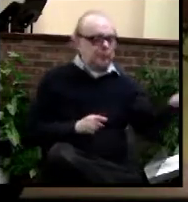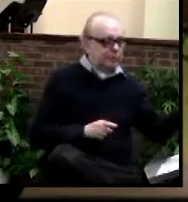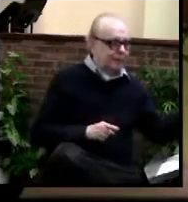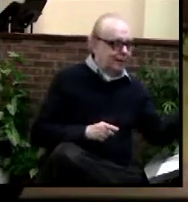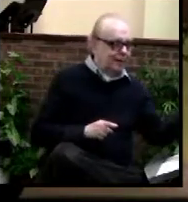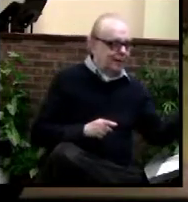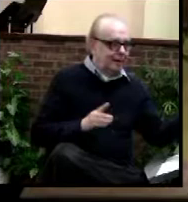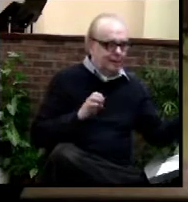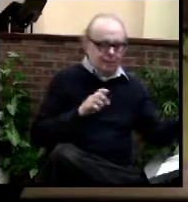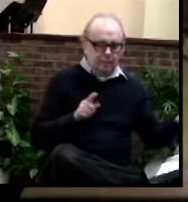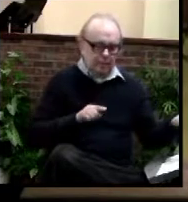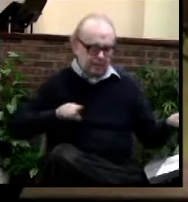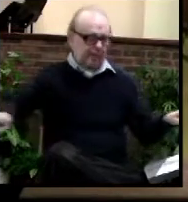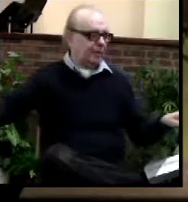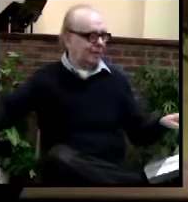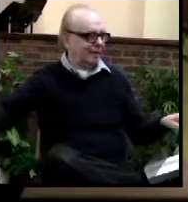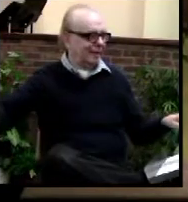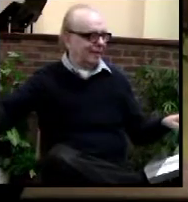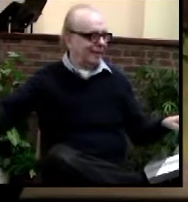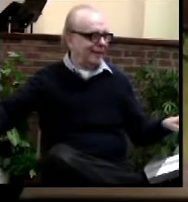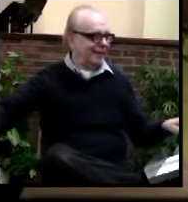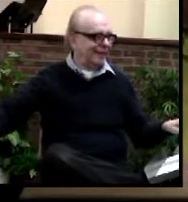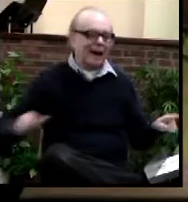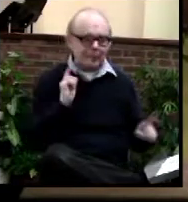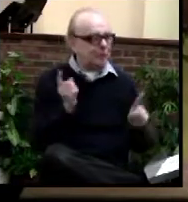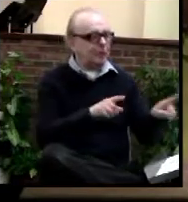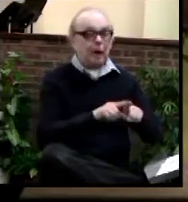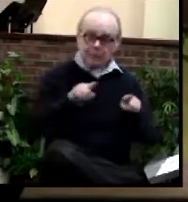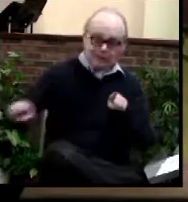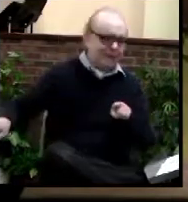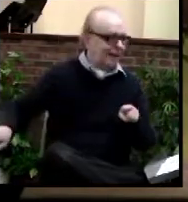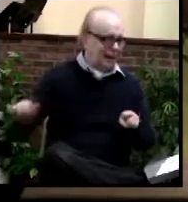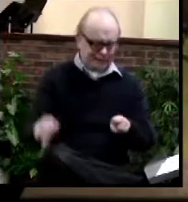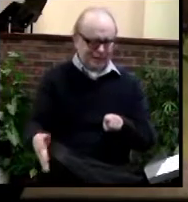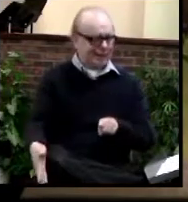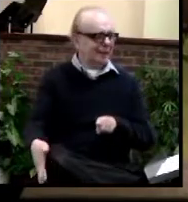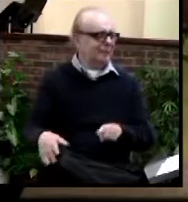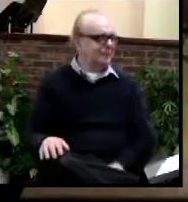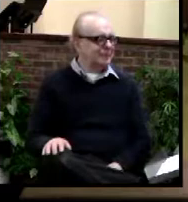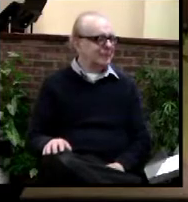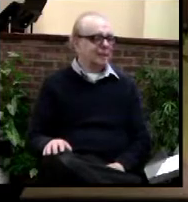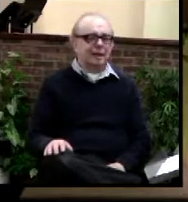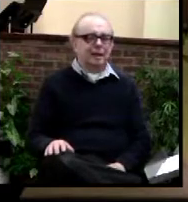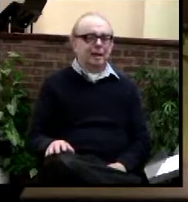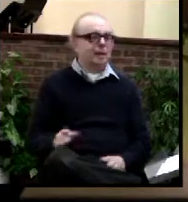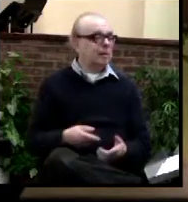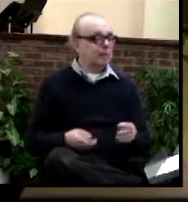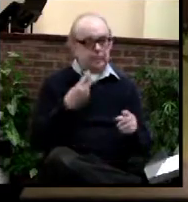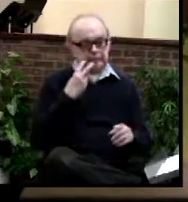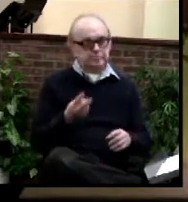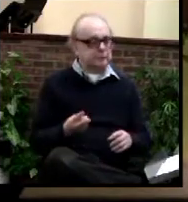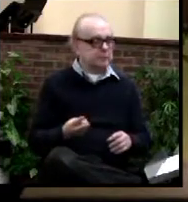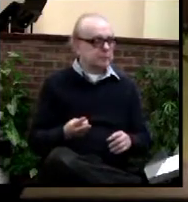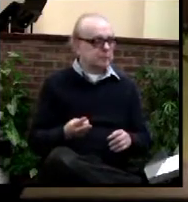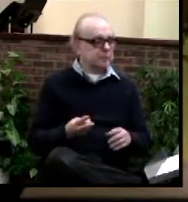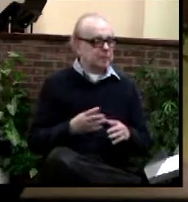and that donkey would say, I'm not going, Jack. I'm staying right here. And so what you would see is a big